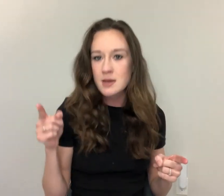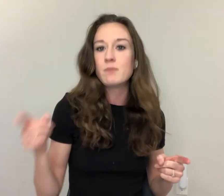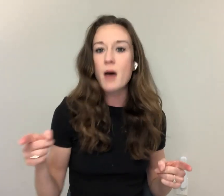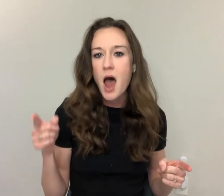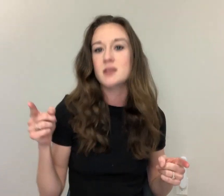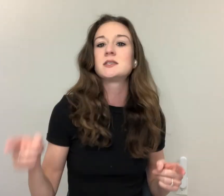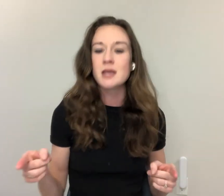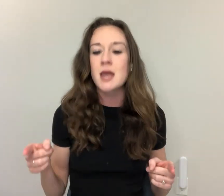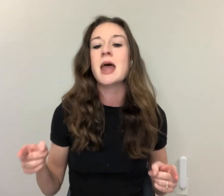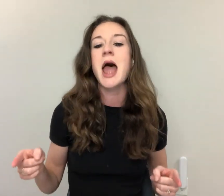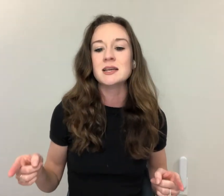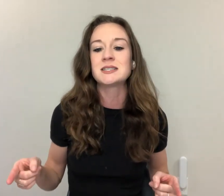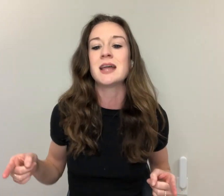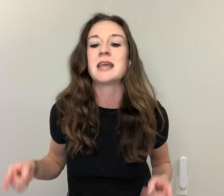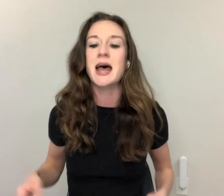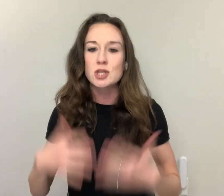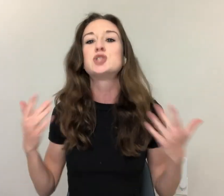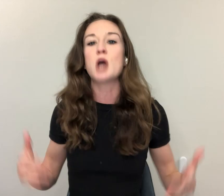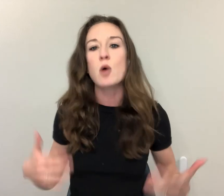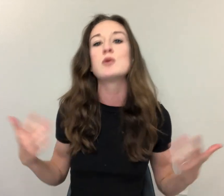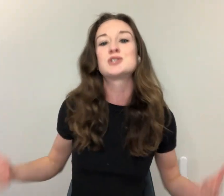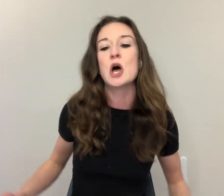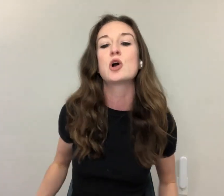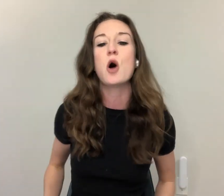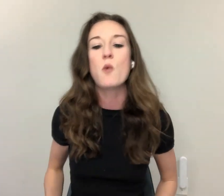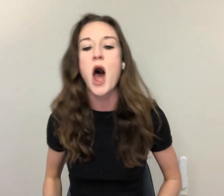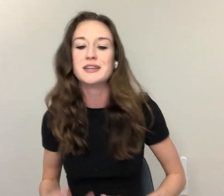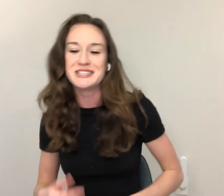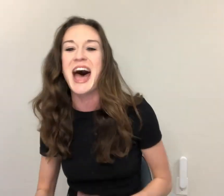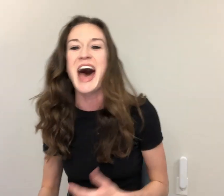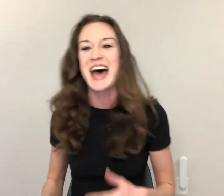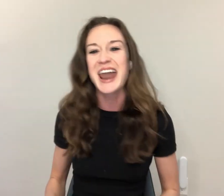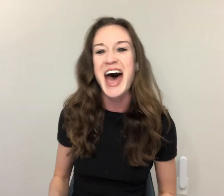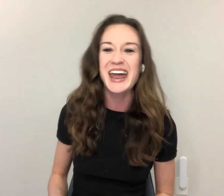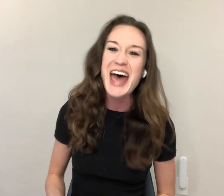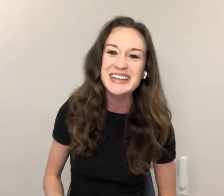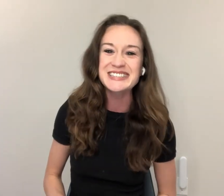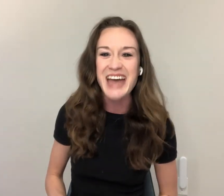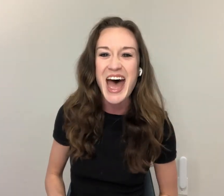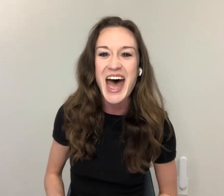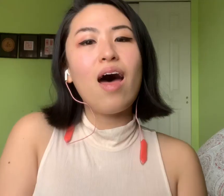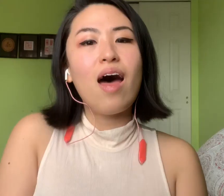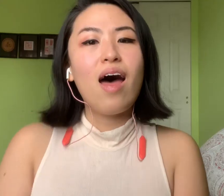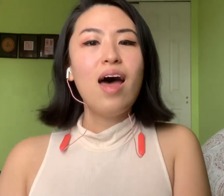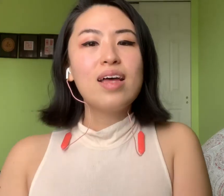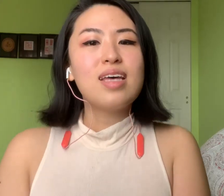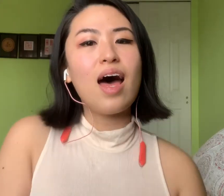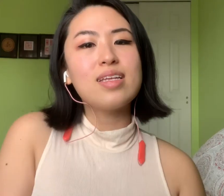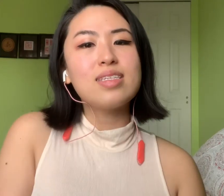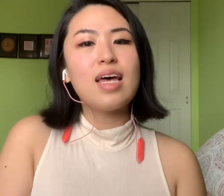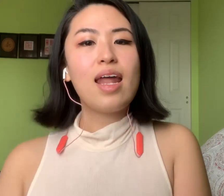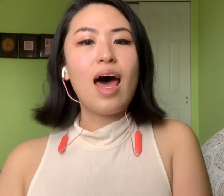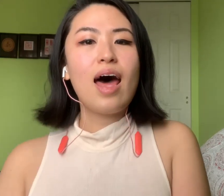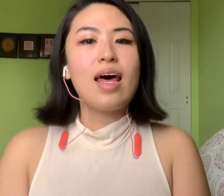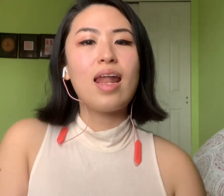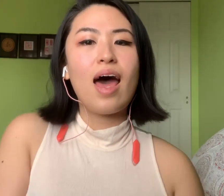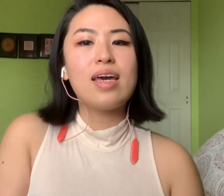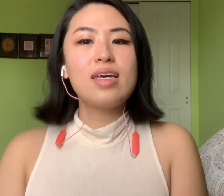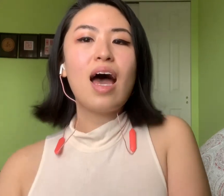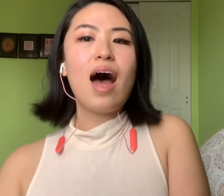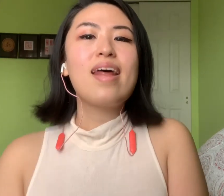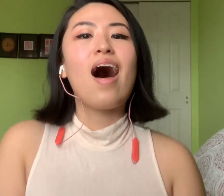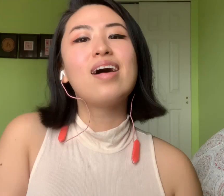your wicked Boston accent that the show will still go on. Da da da da da da da da